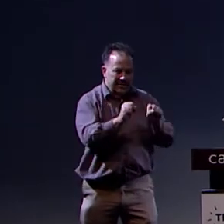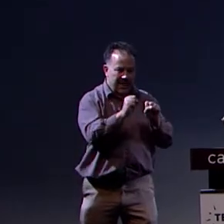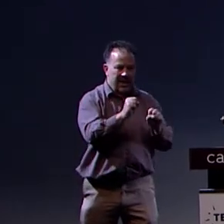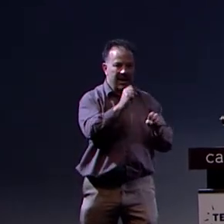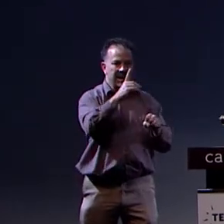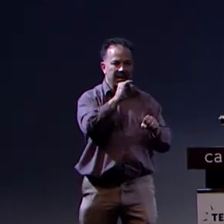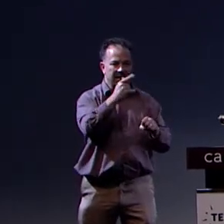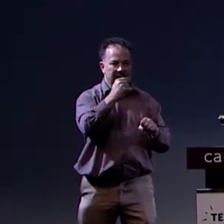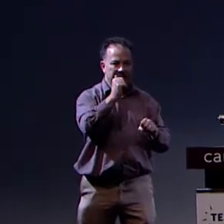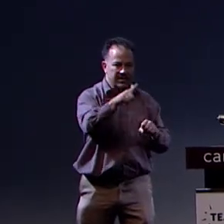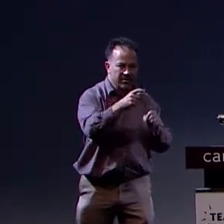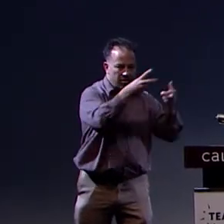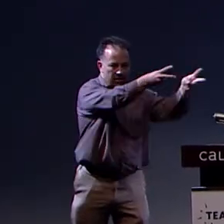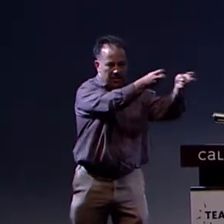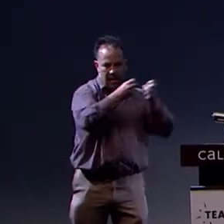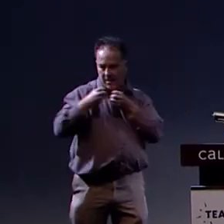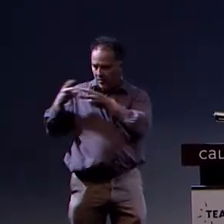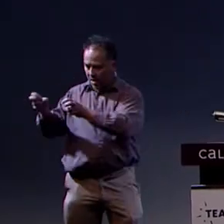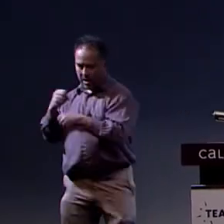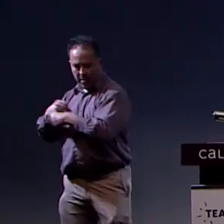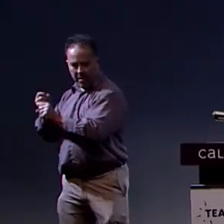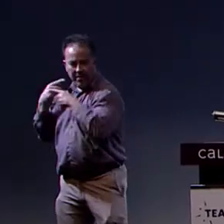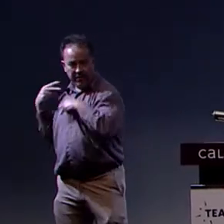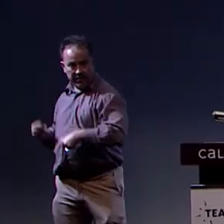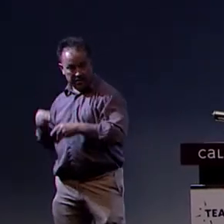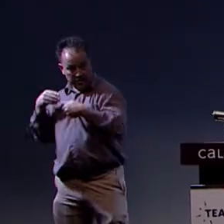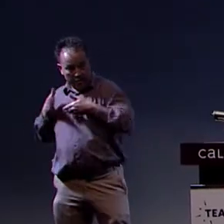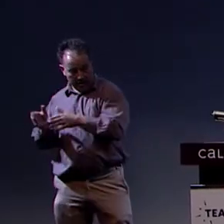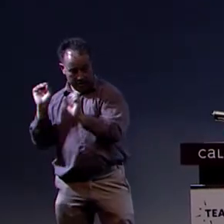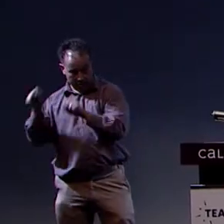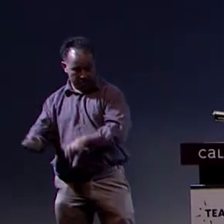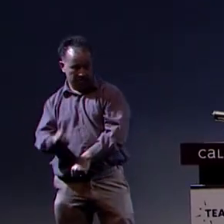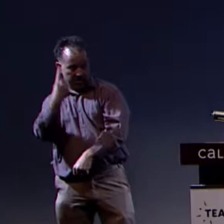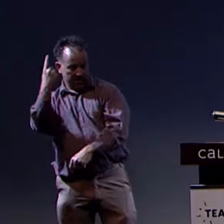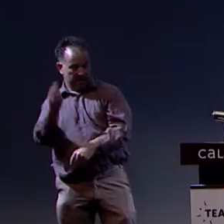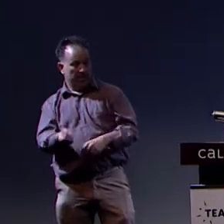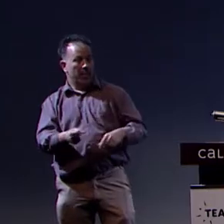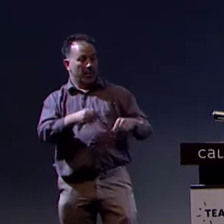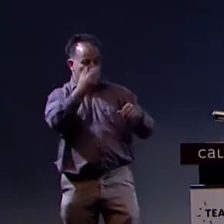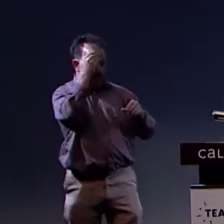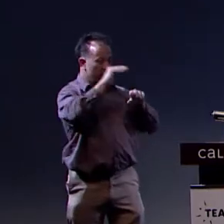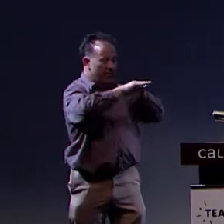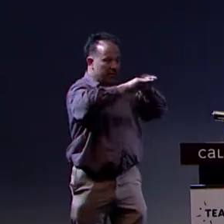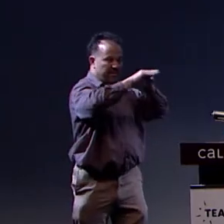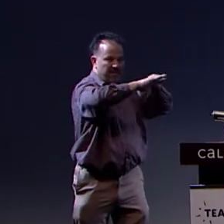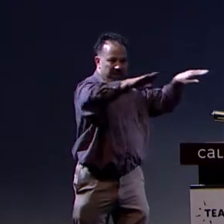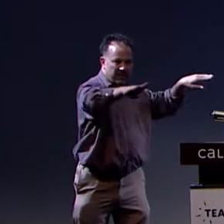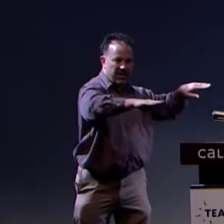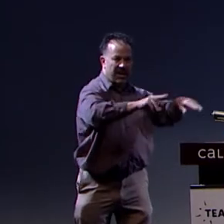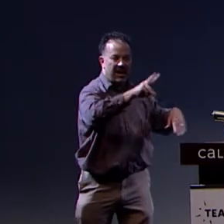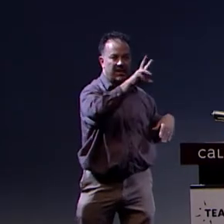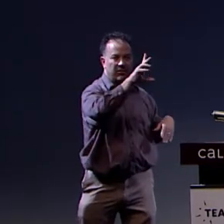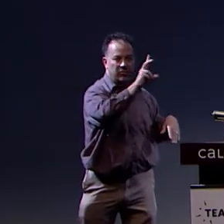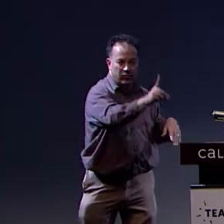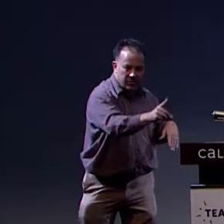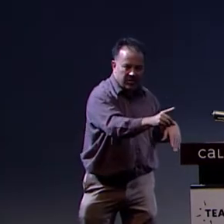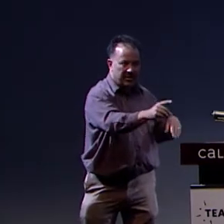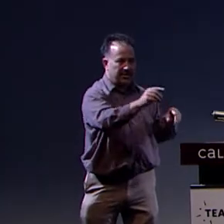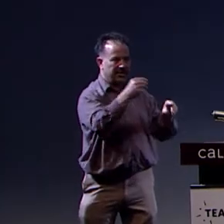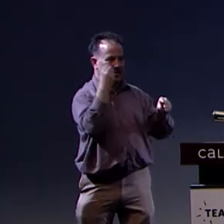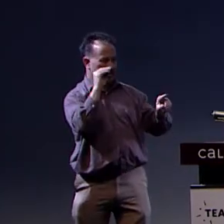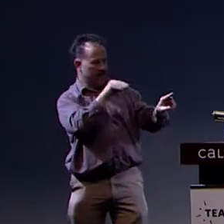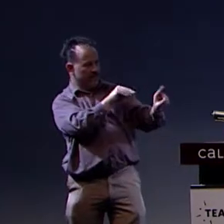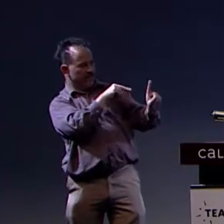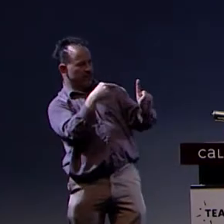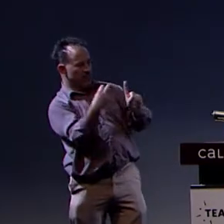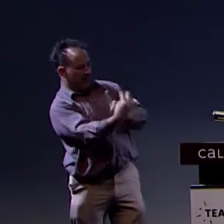it into physical space in a way that makes sense. So video screens bore me, they're flat, you know, they're two-dimensional, and you know, when you move around them, you don't